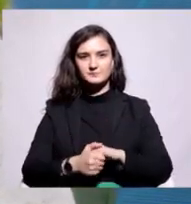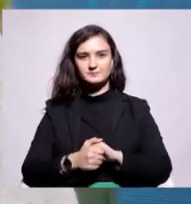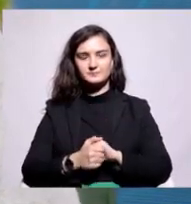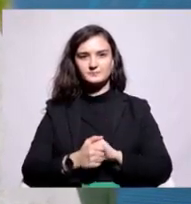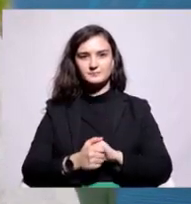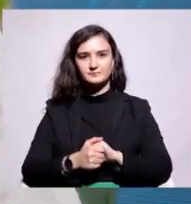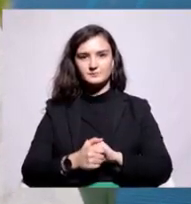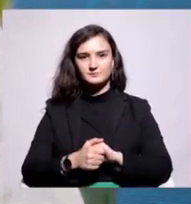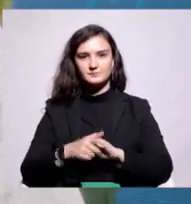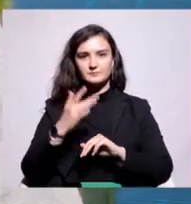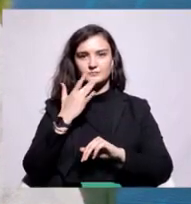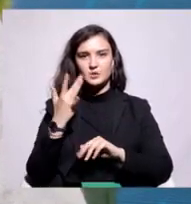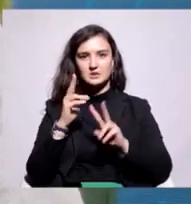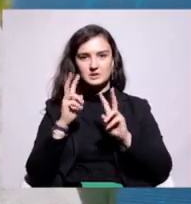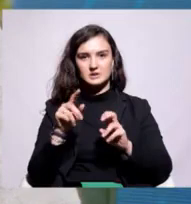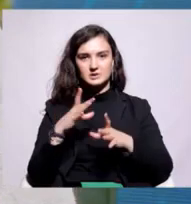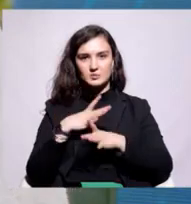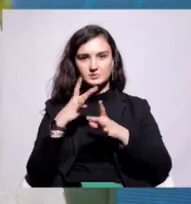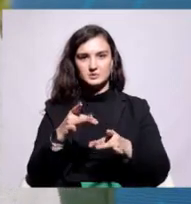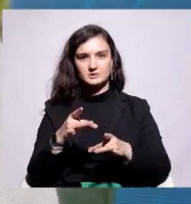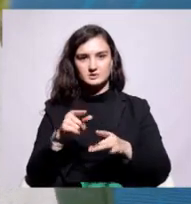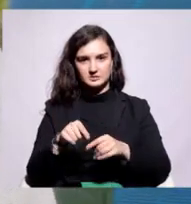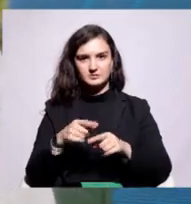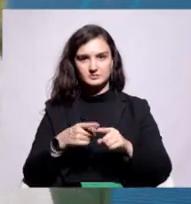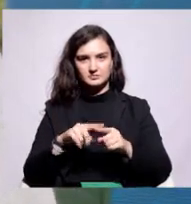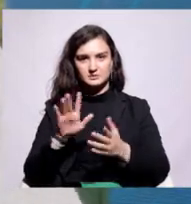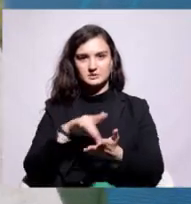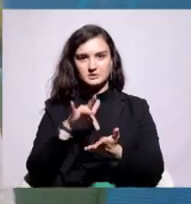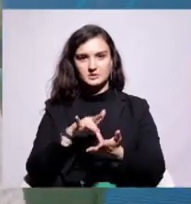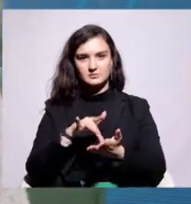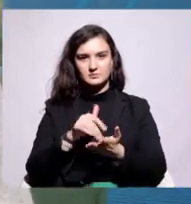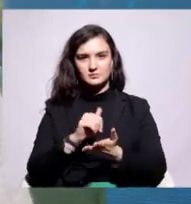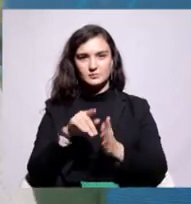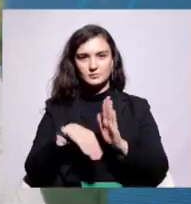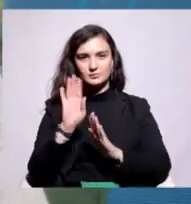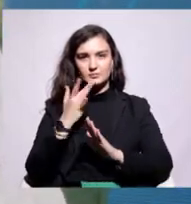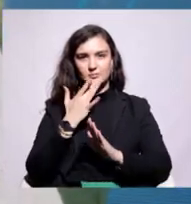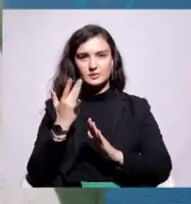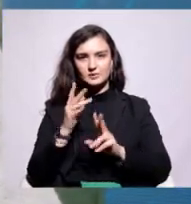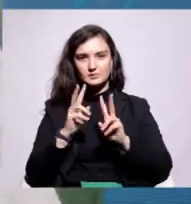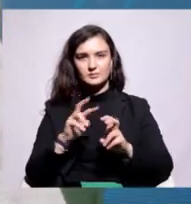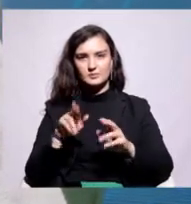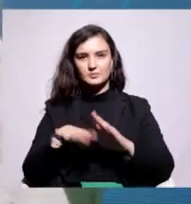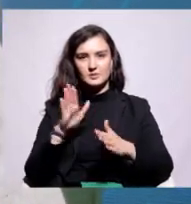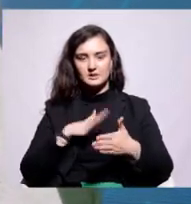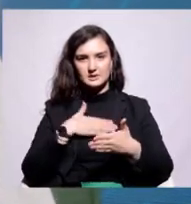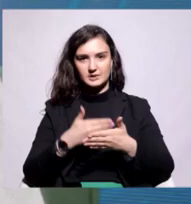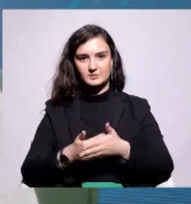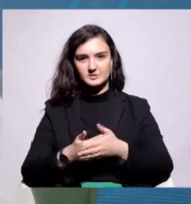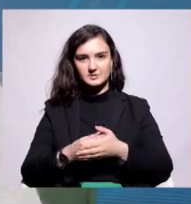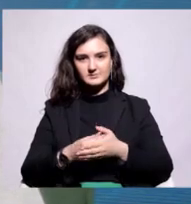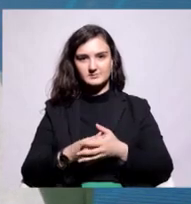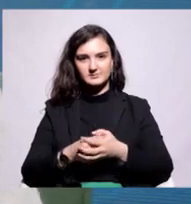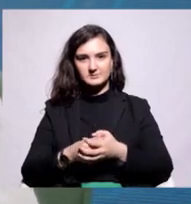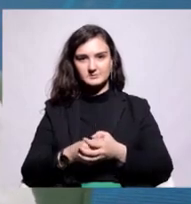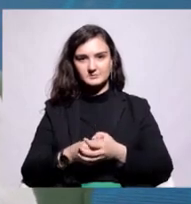It's a politics-obsessed town. So everyone's become more politicized and more active and more observant of